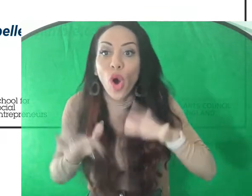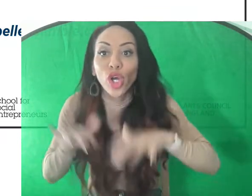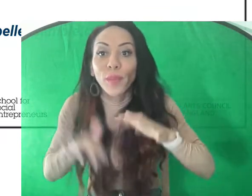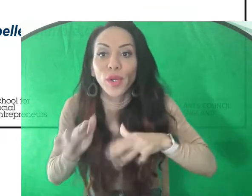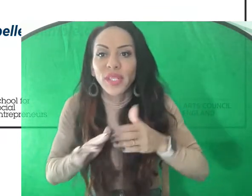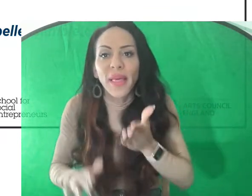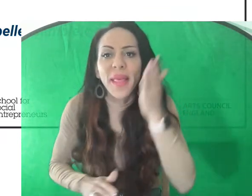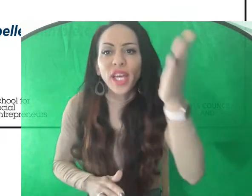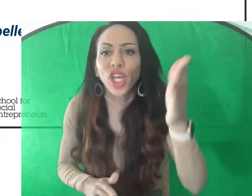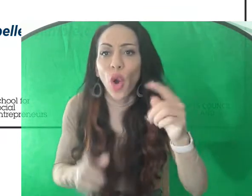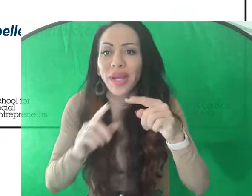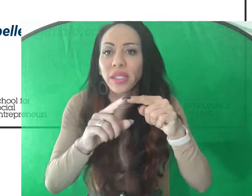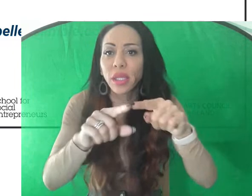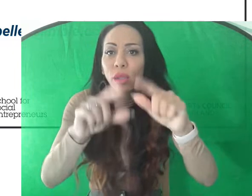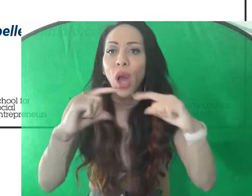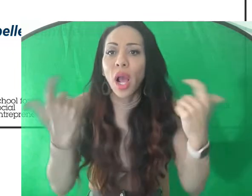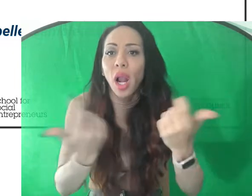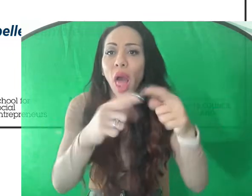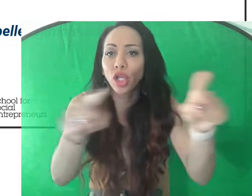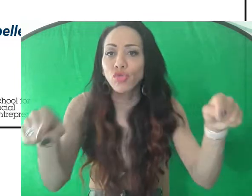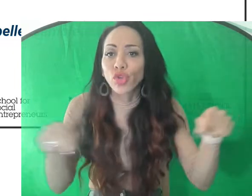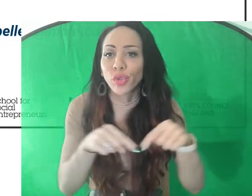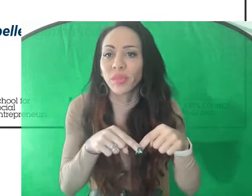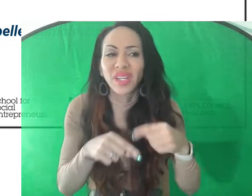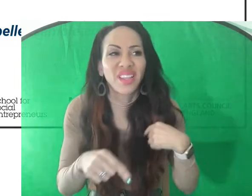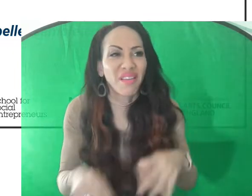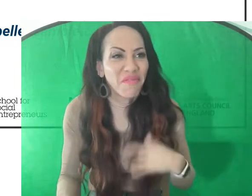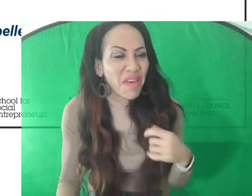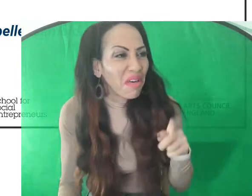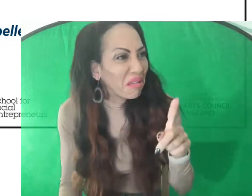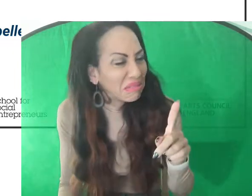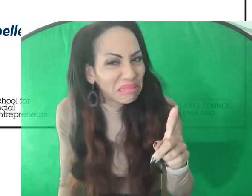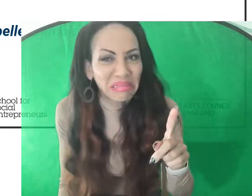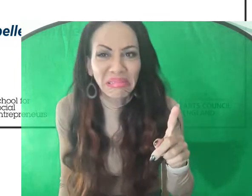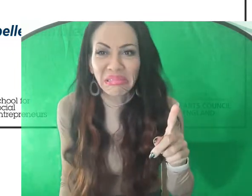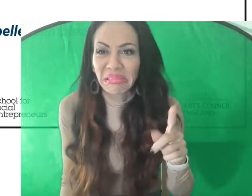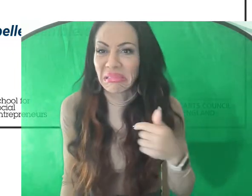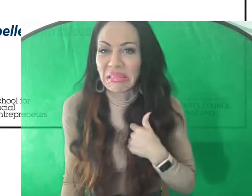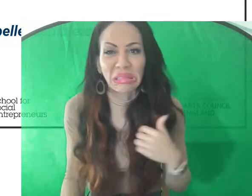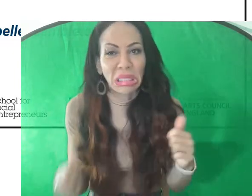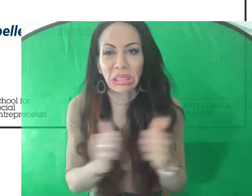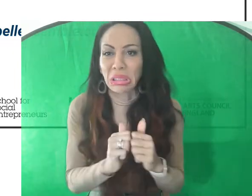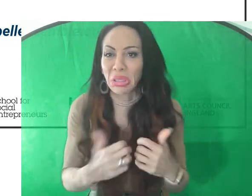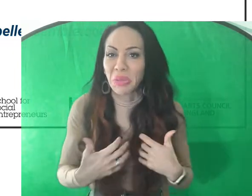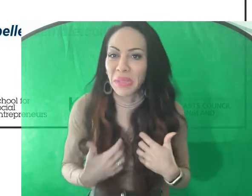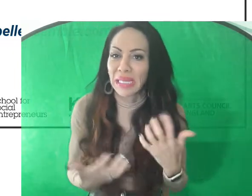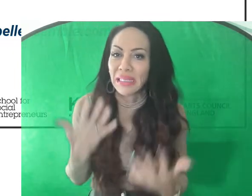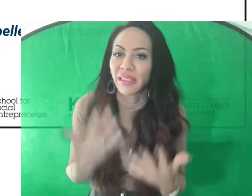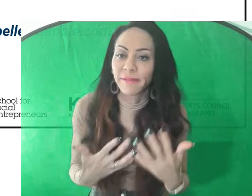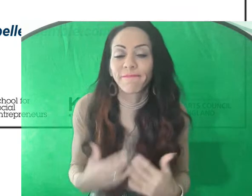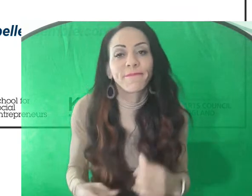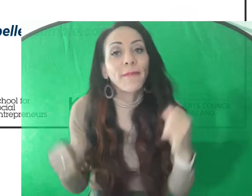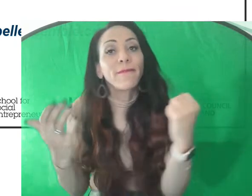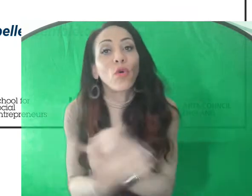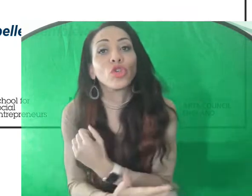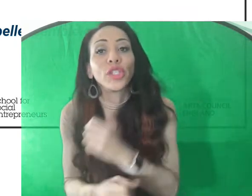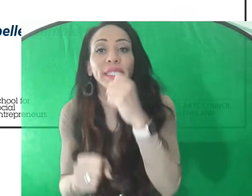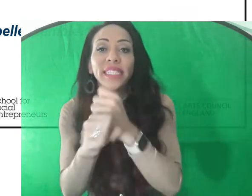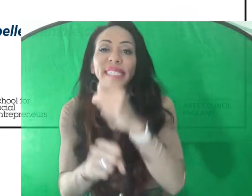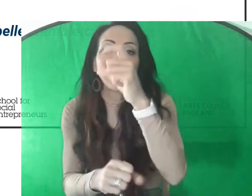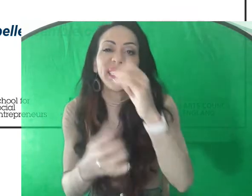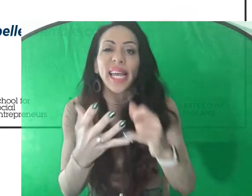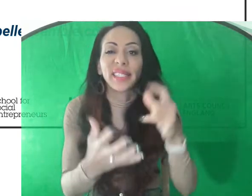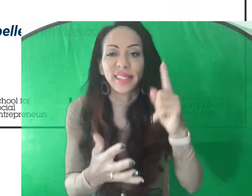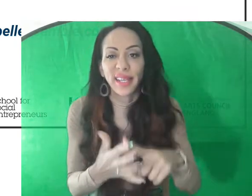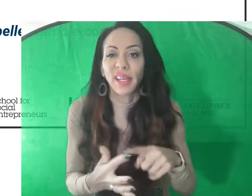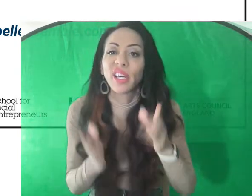feel like maybe computing education's changed a little bit since I was at school, but Unfortunately with GCSE it is you learn what